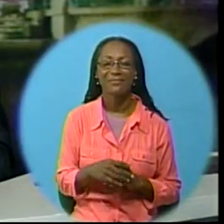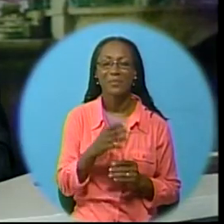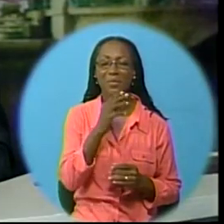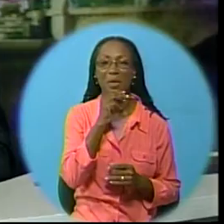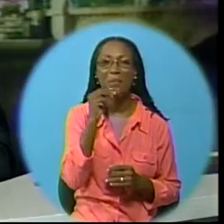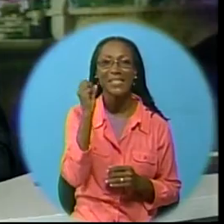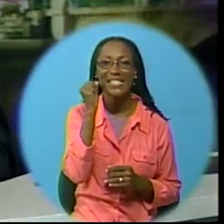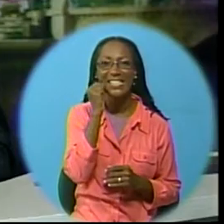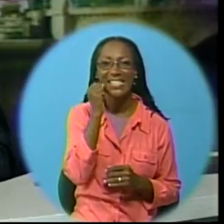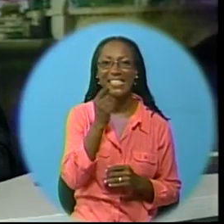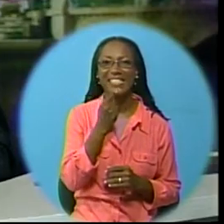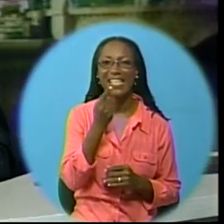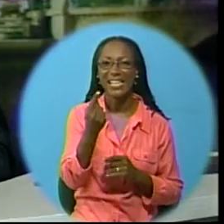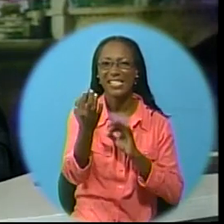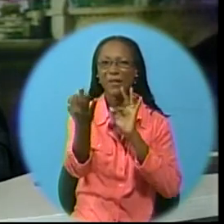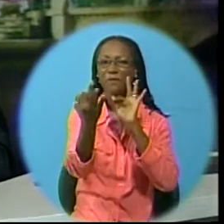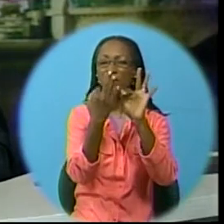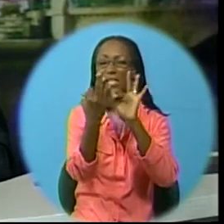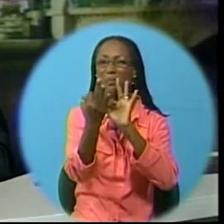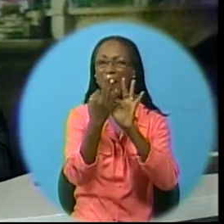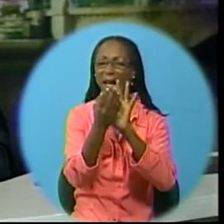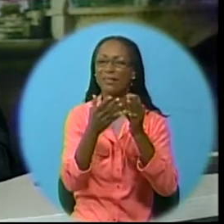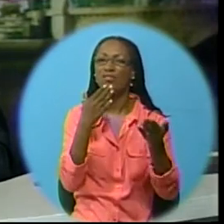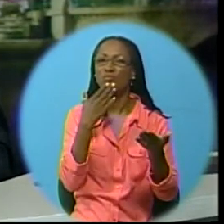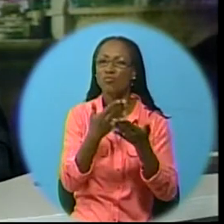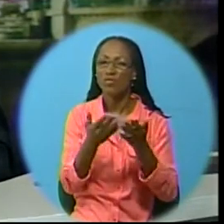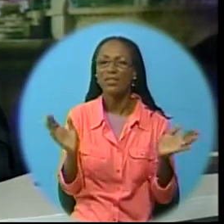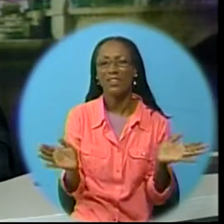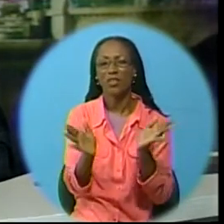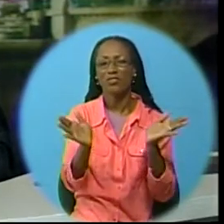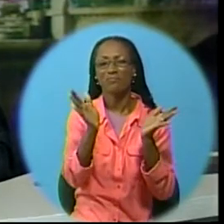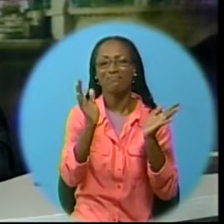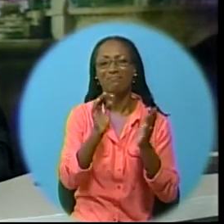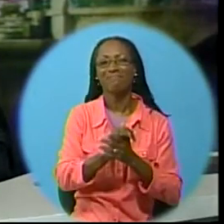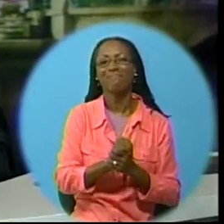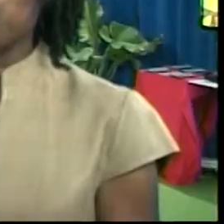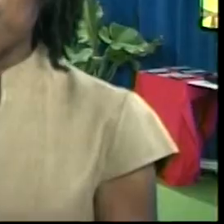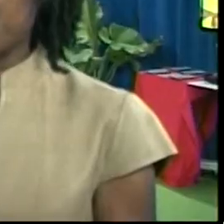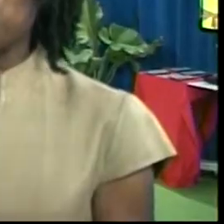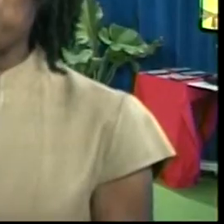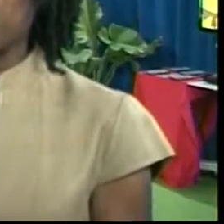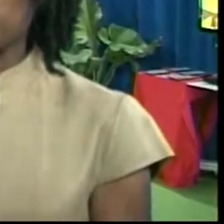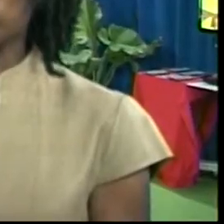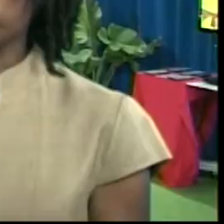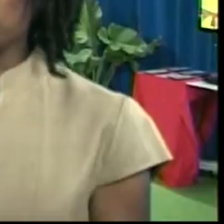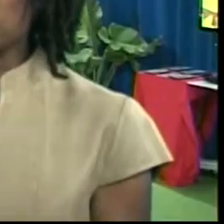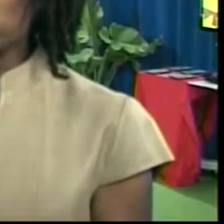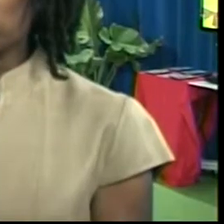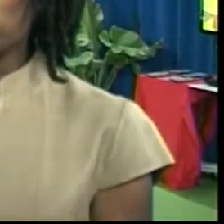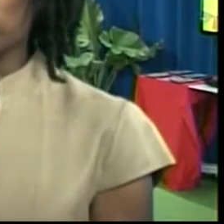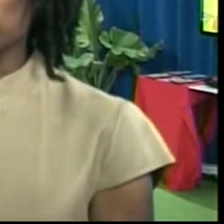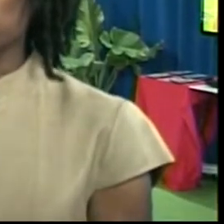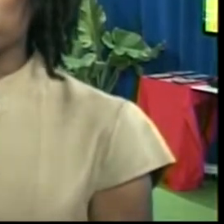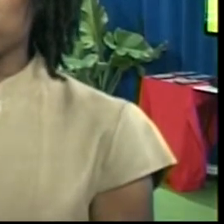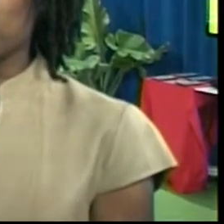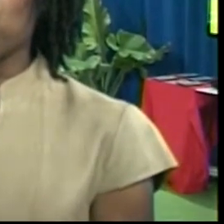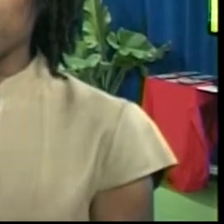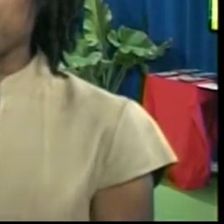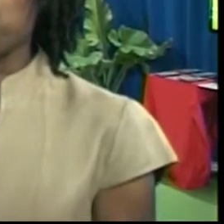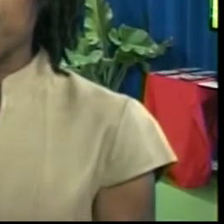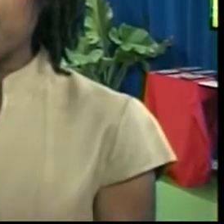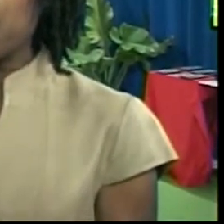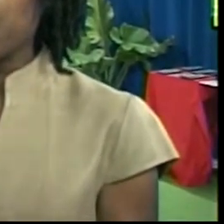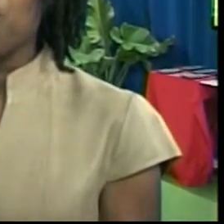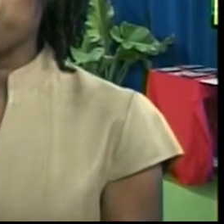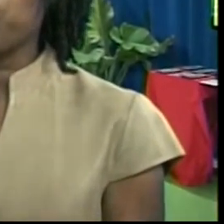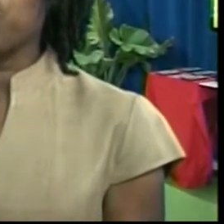Ms. Seal adds that the feedback so far has been encouraging. The response to the exhibit has been good. Persons would have